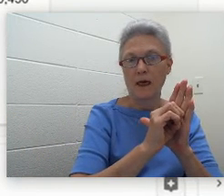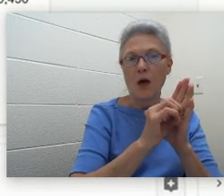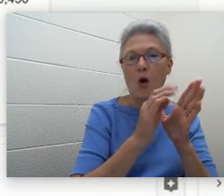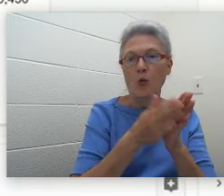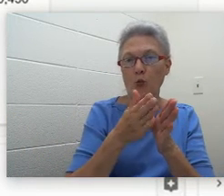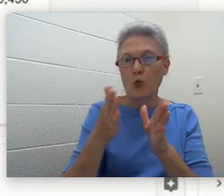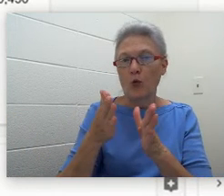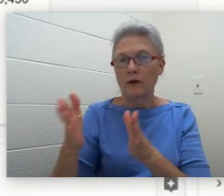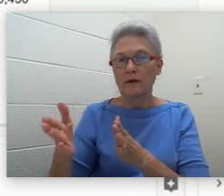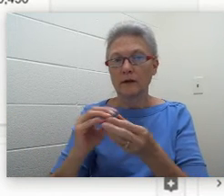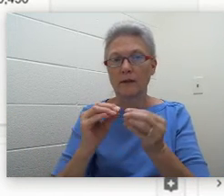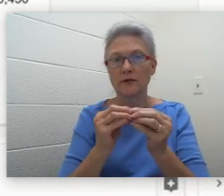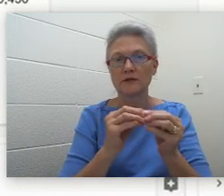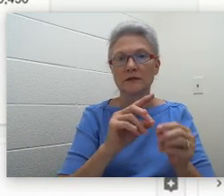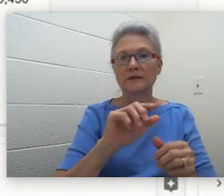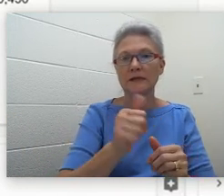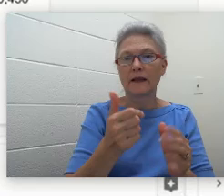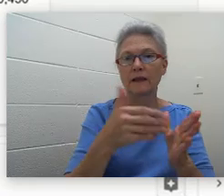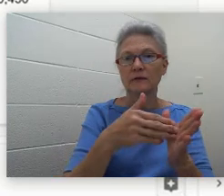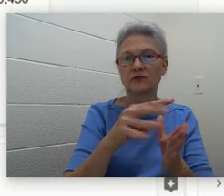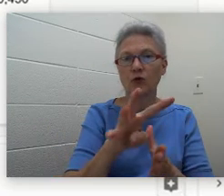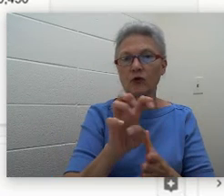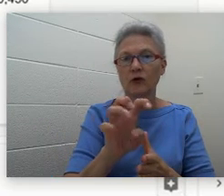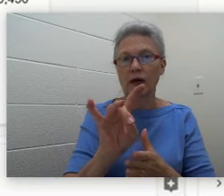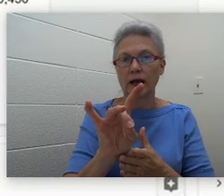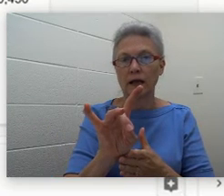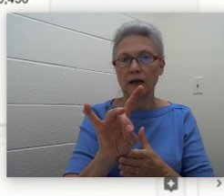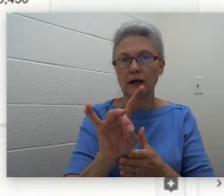numbers 10,408,